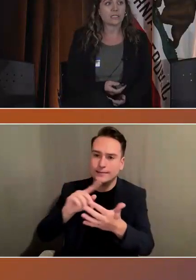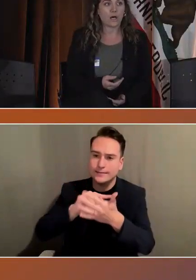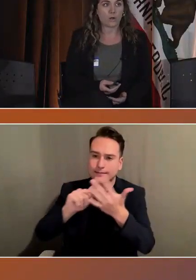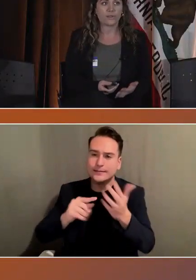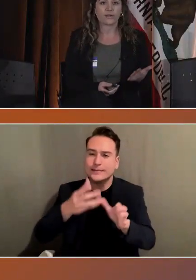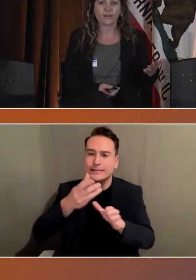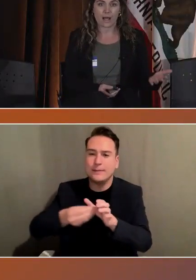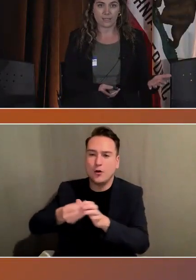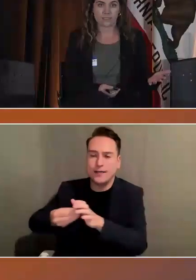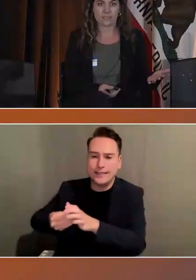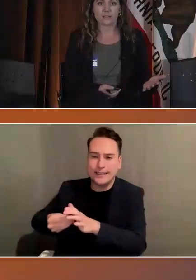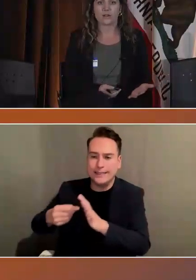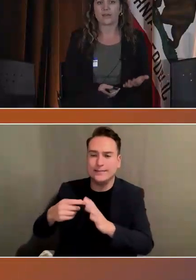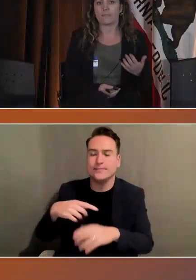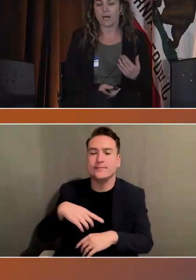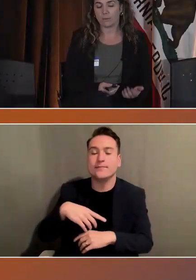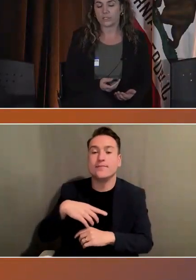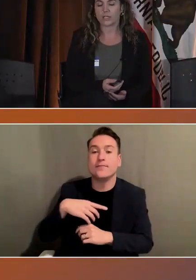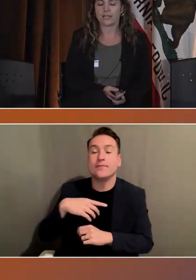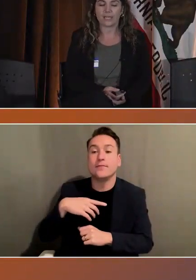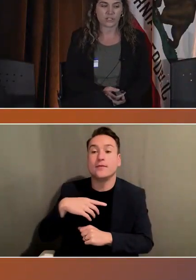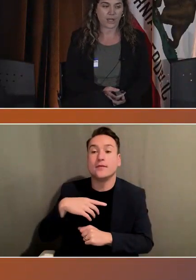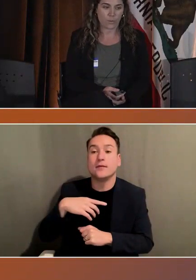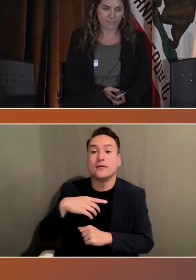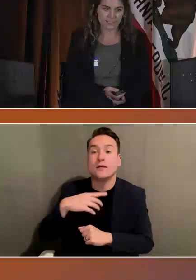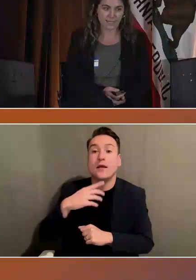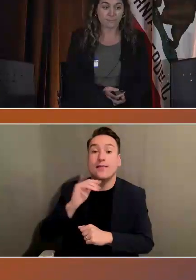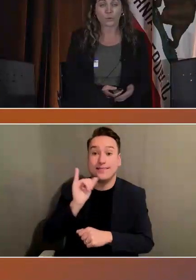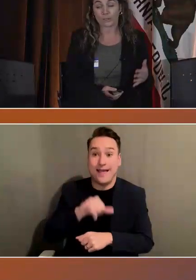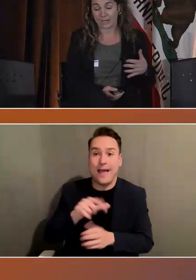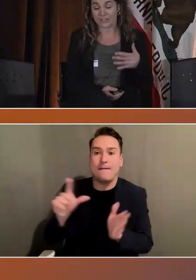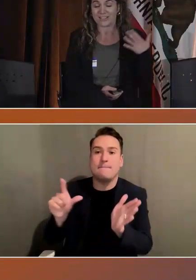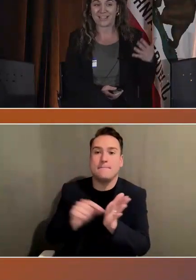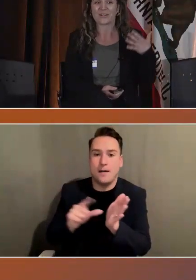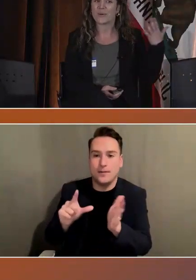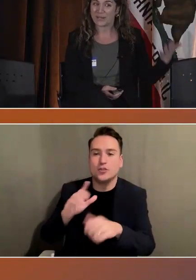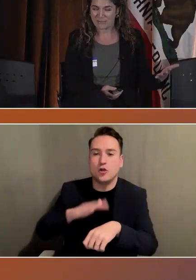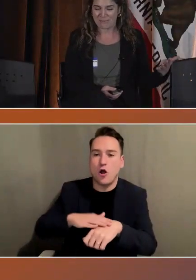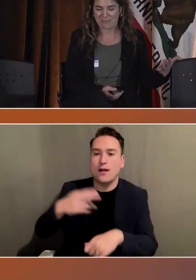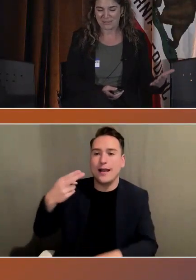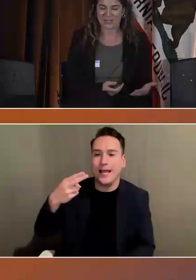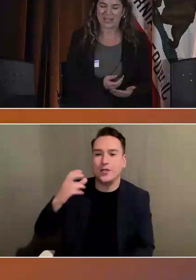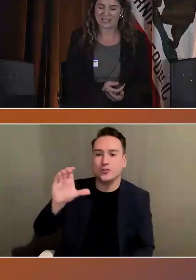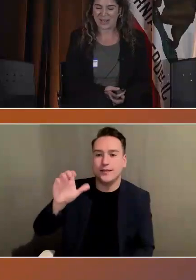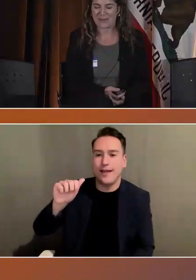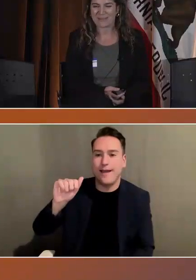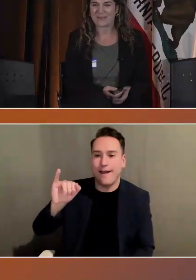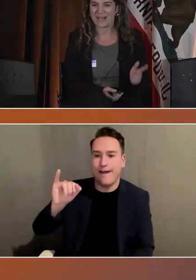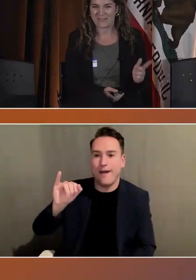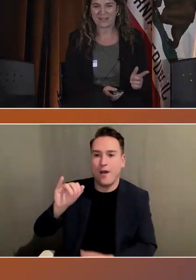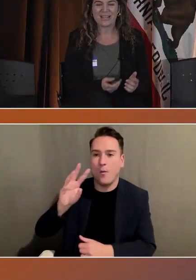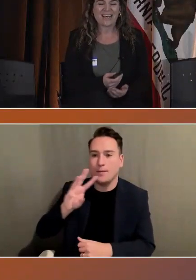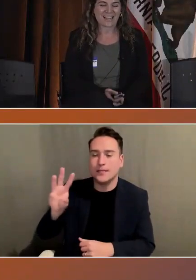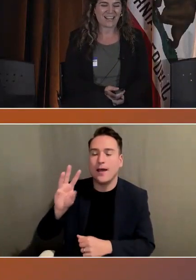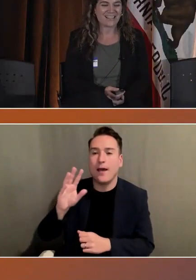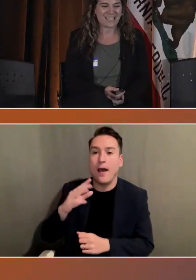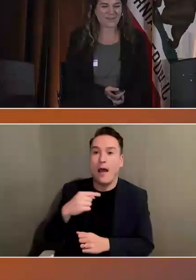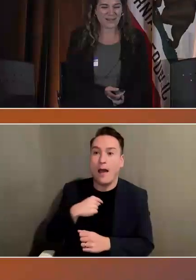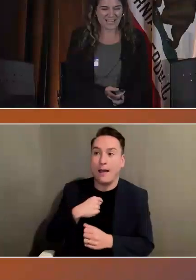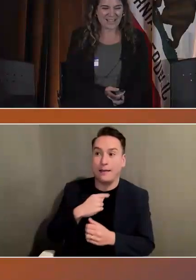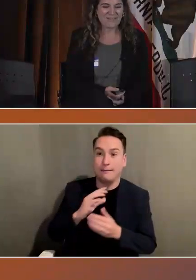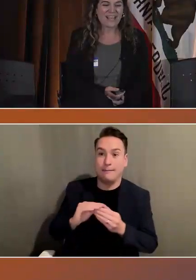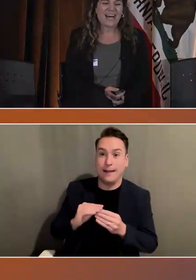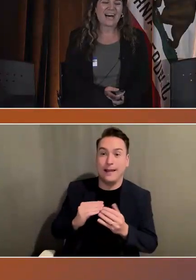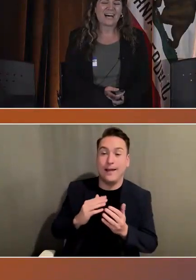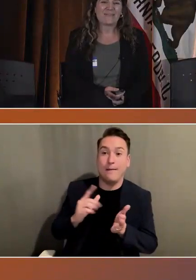plans, along with their analysis, are then published on the HCAI website, or I should say going to be published on the HCAI website. We haven't gotten the data